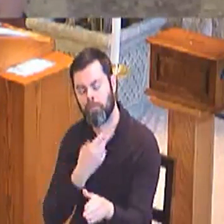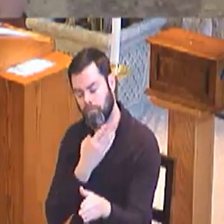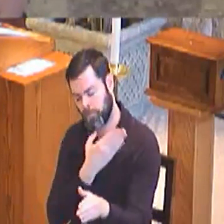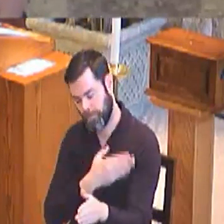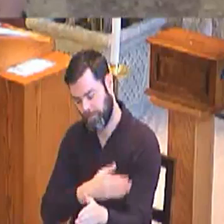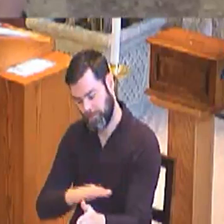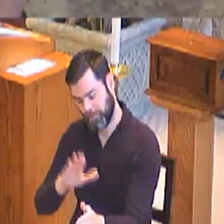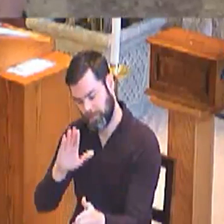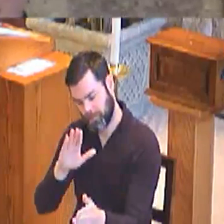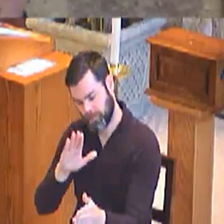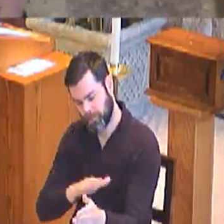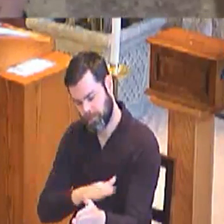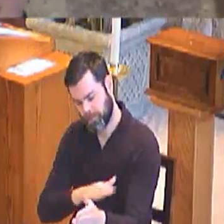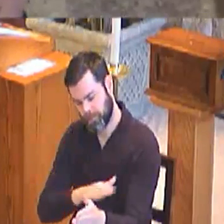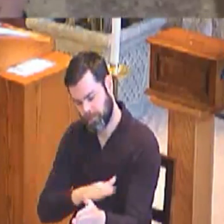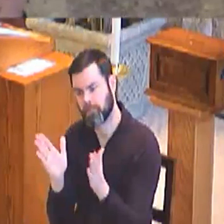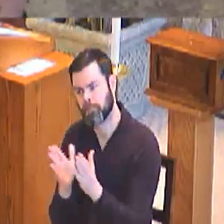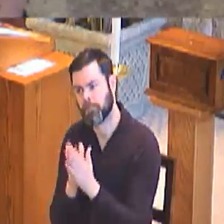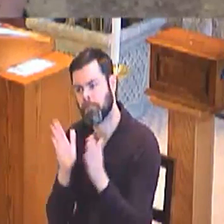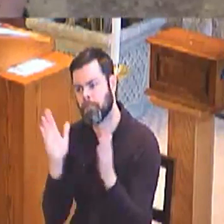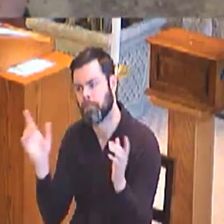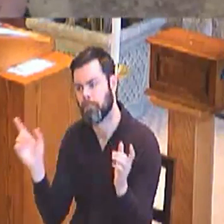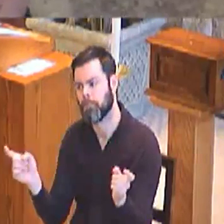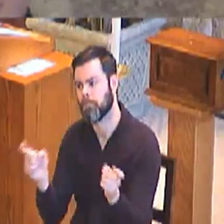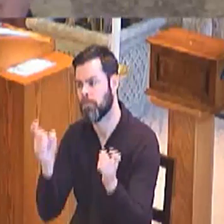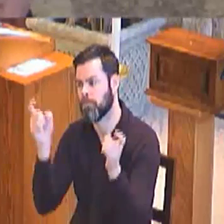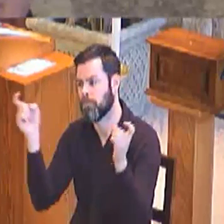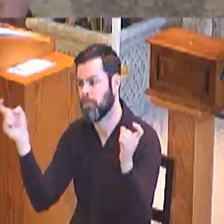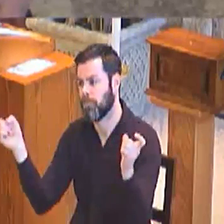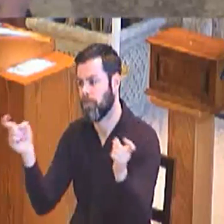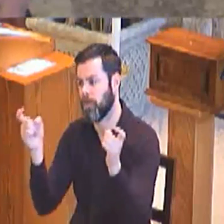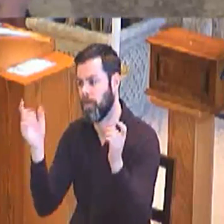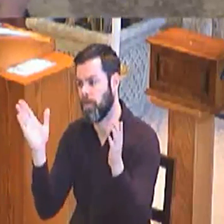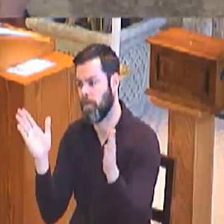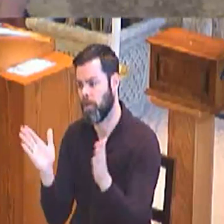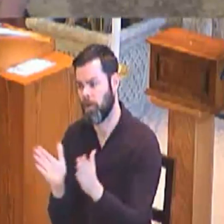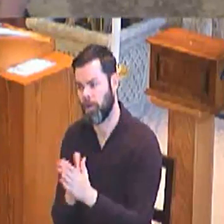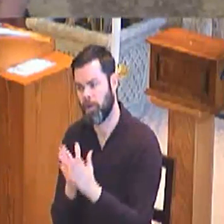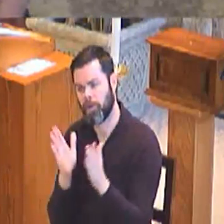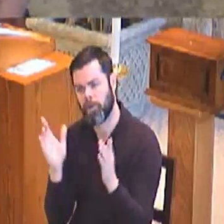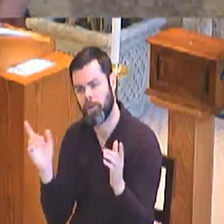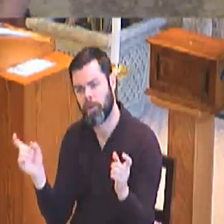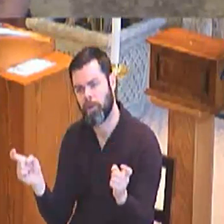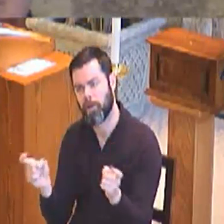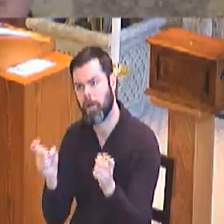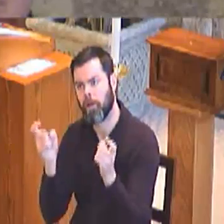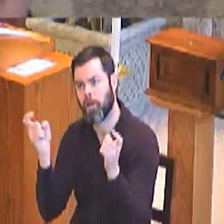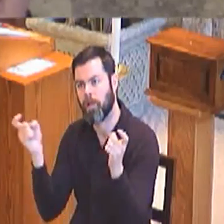sing, Hosanna in